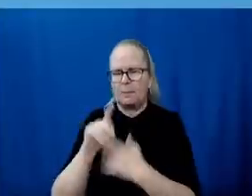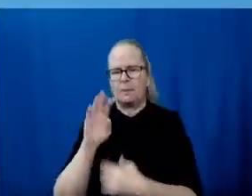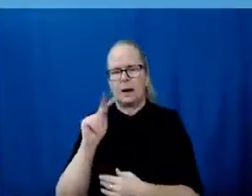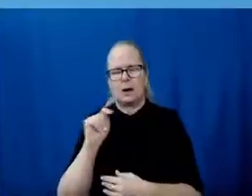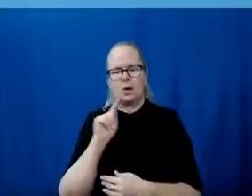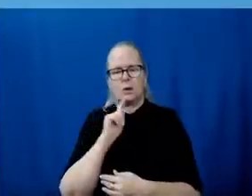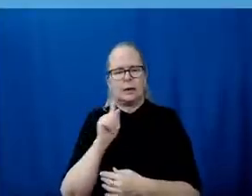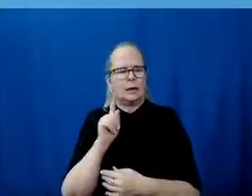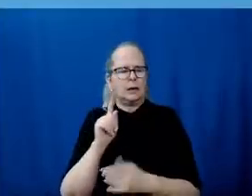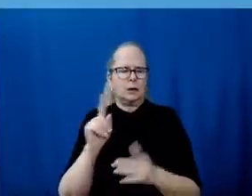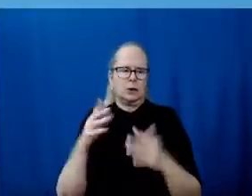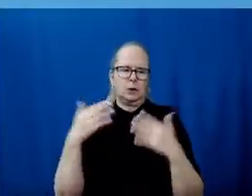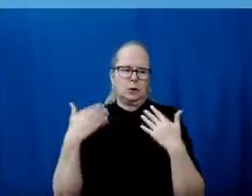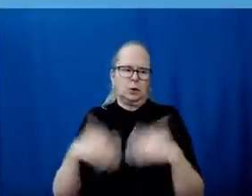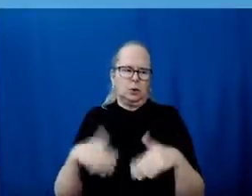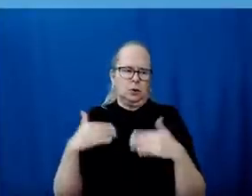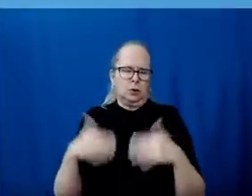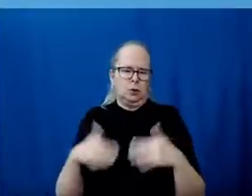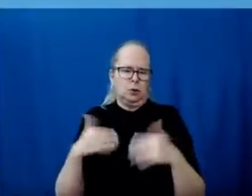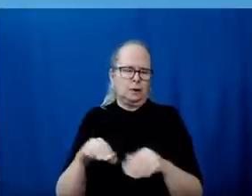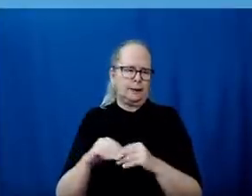but it's quite a,